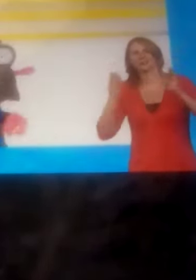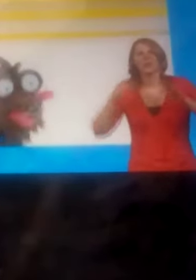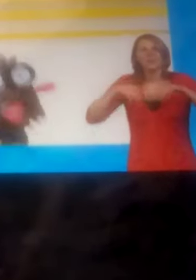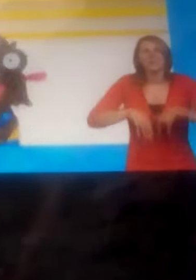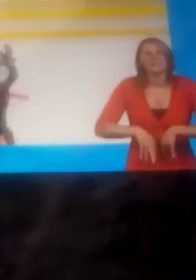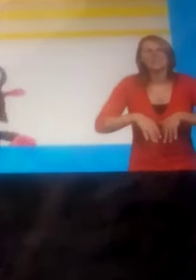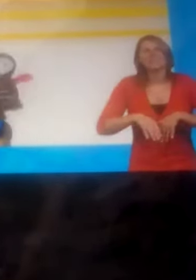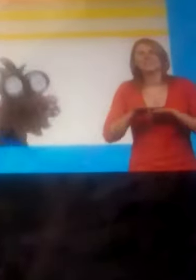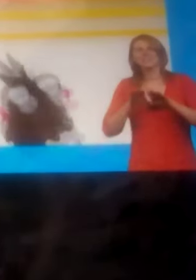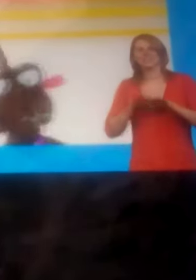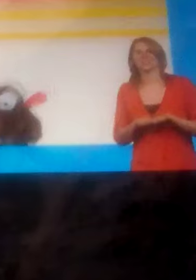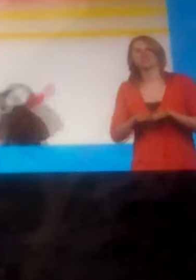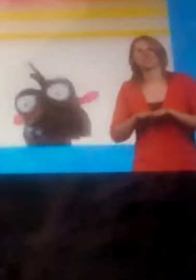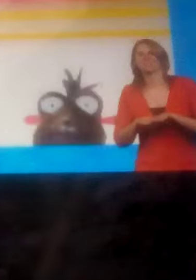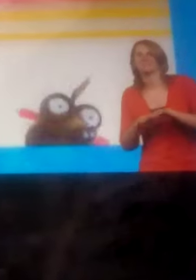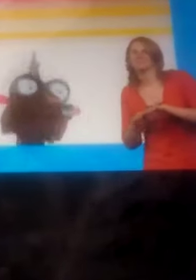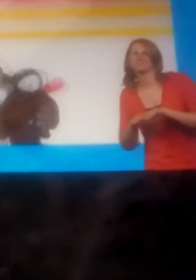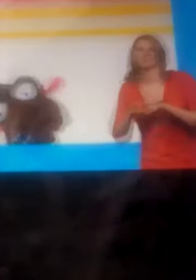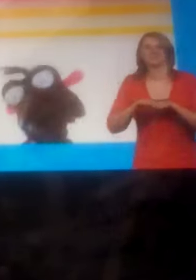Oh, yeah.